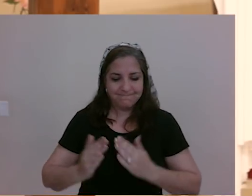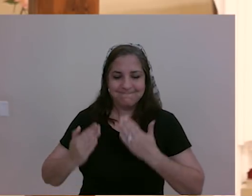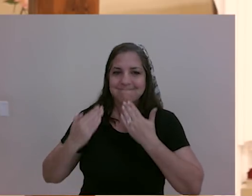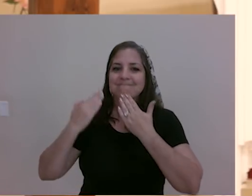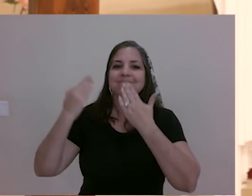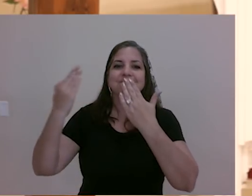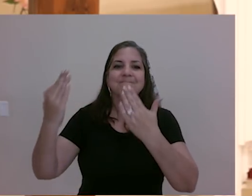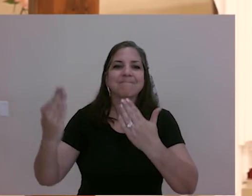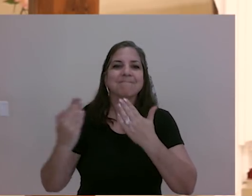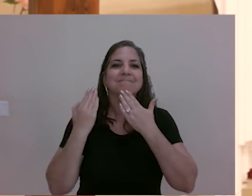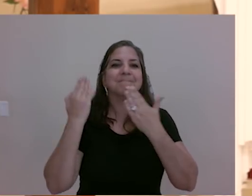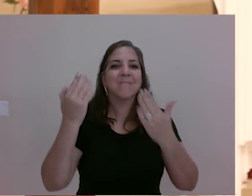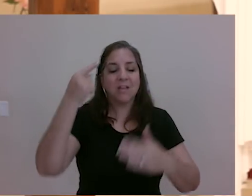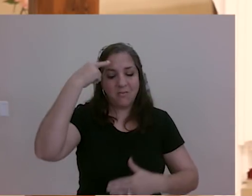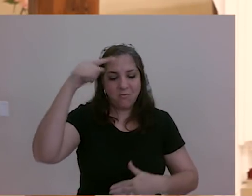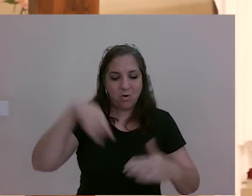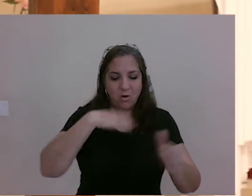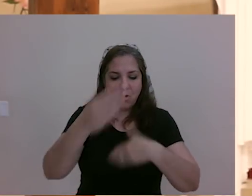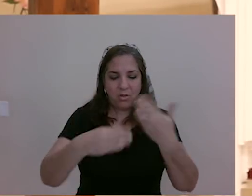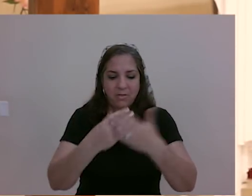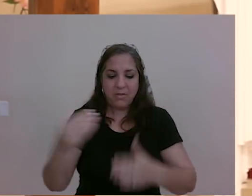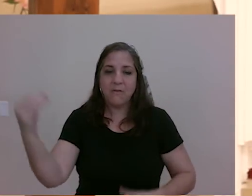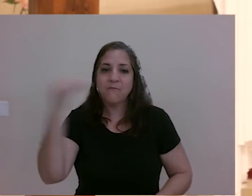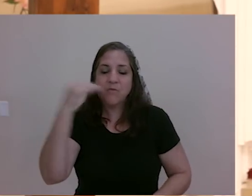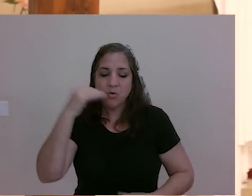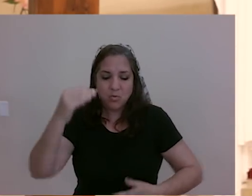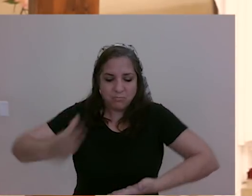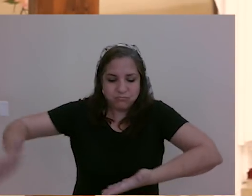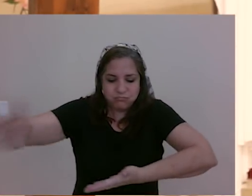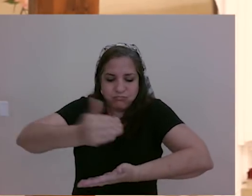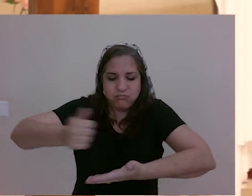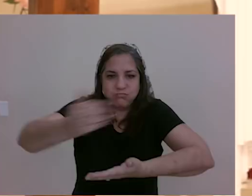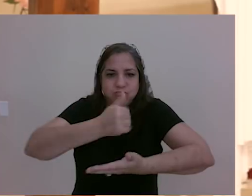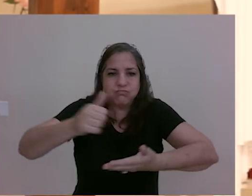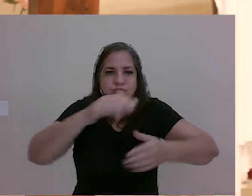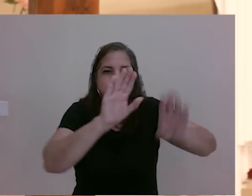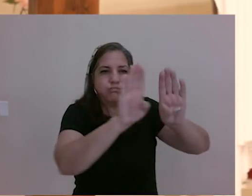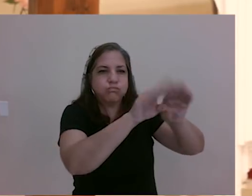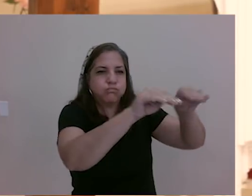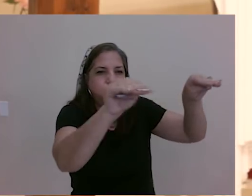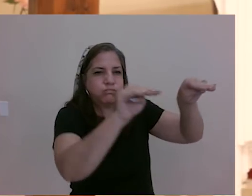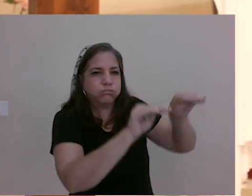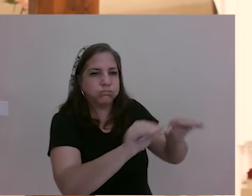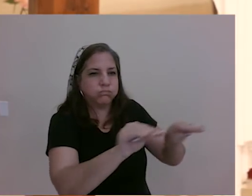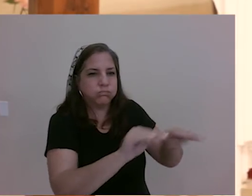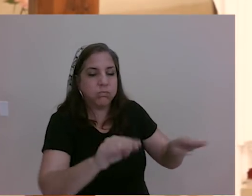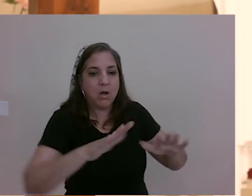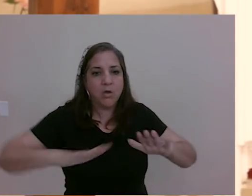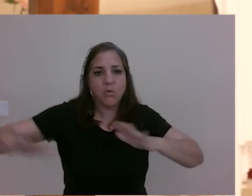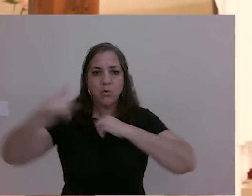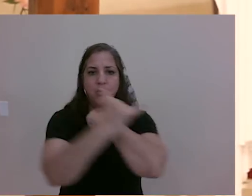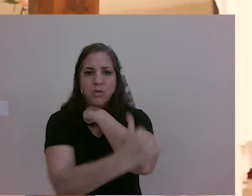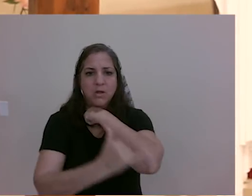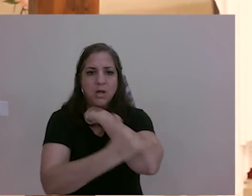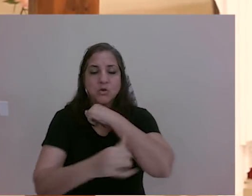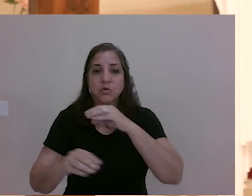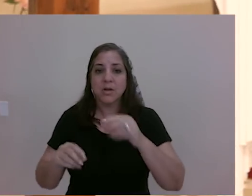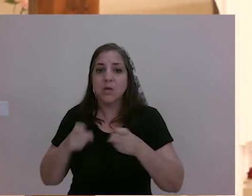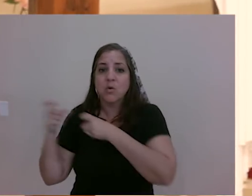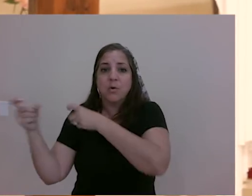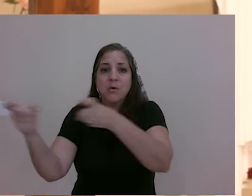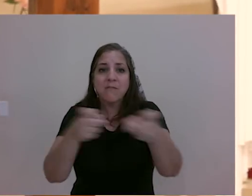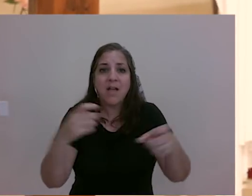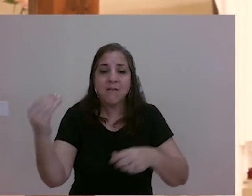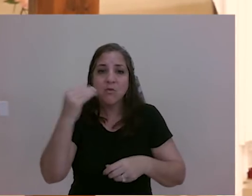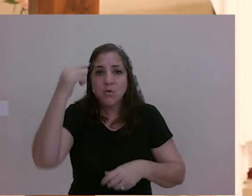and thanksgiving for all of the food pantries throughout the country who provide food for people who have